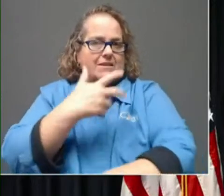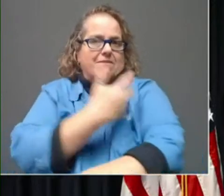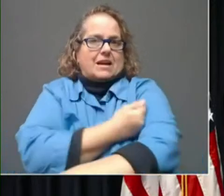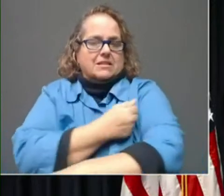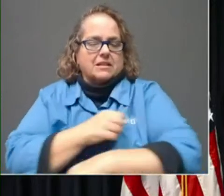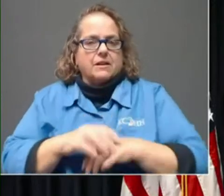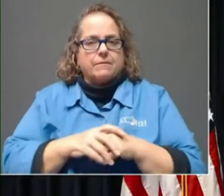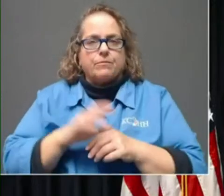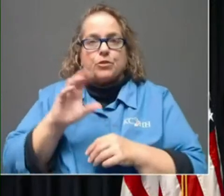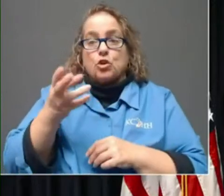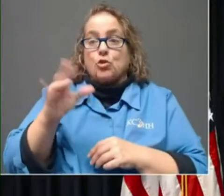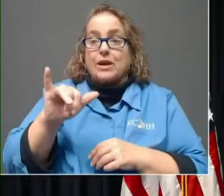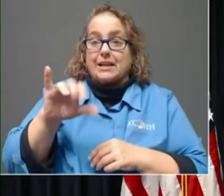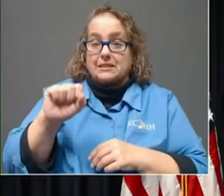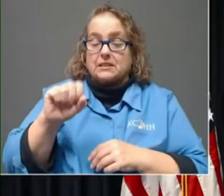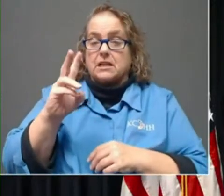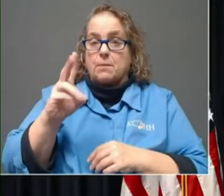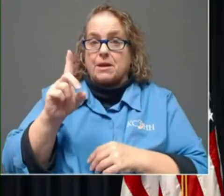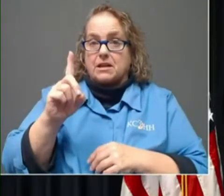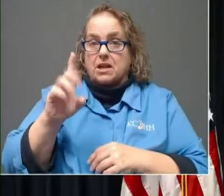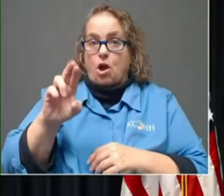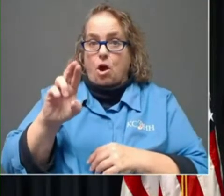from WDRB.